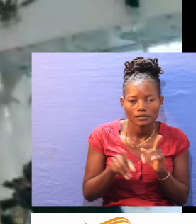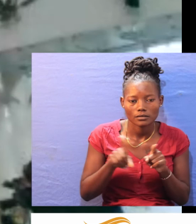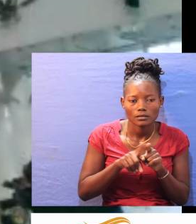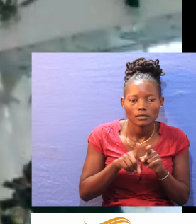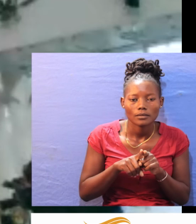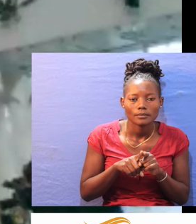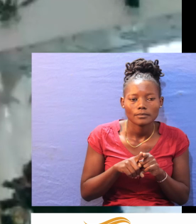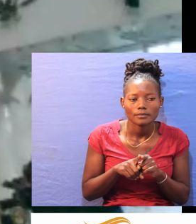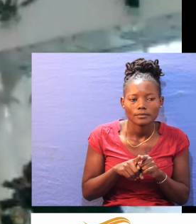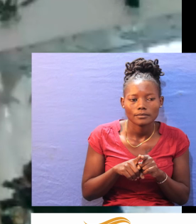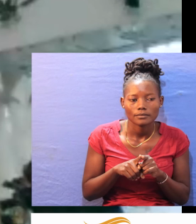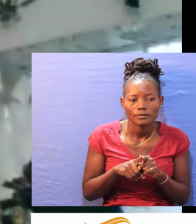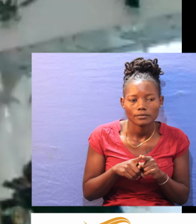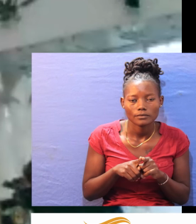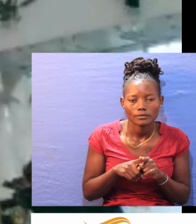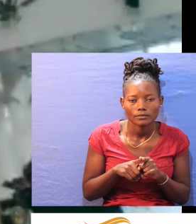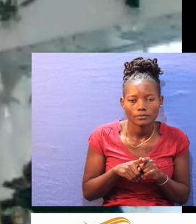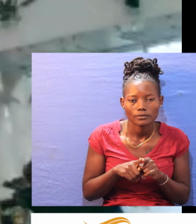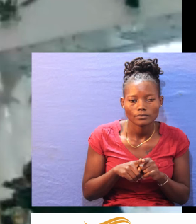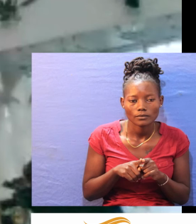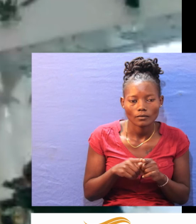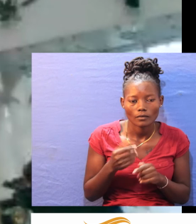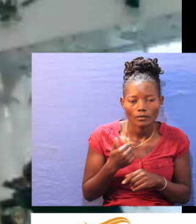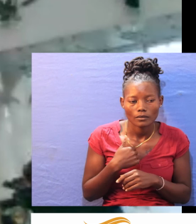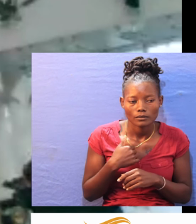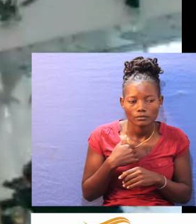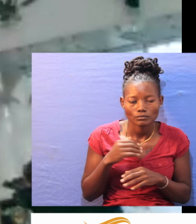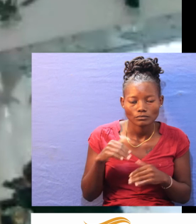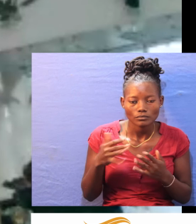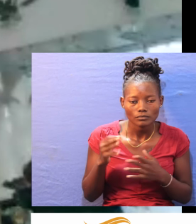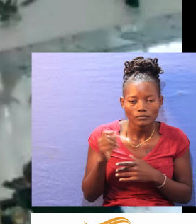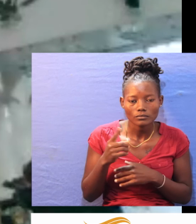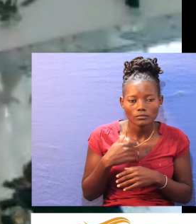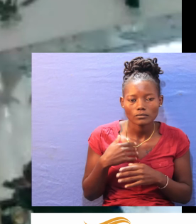those are goals that I have to improve my